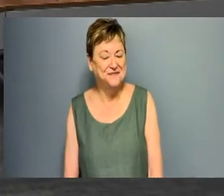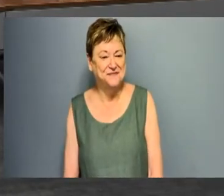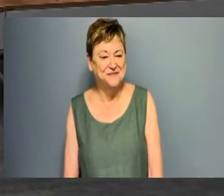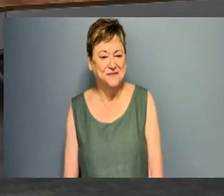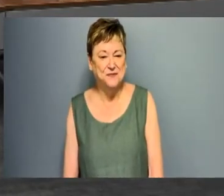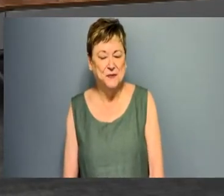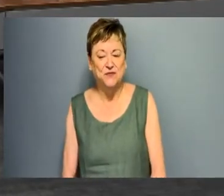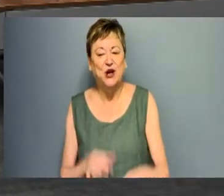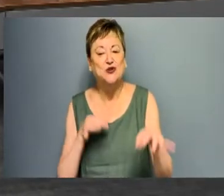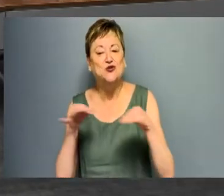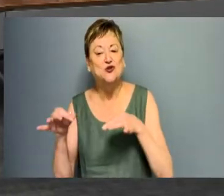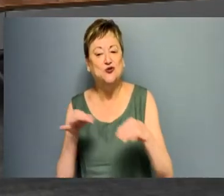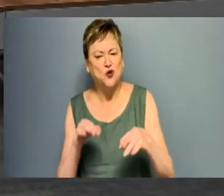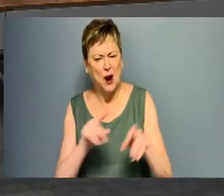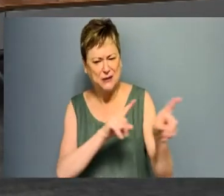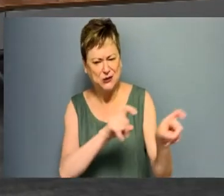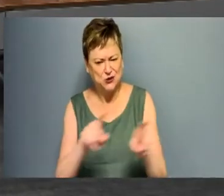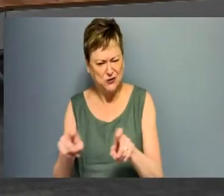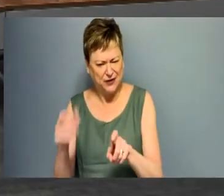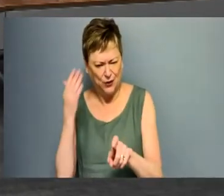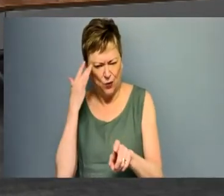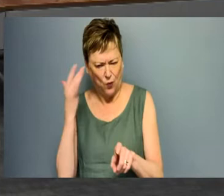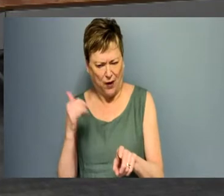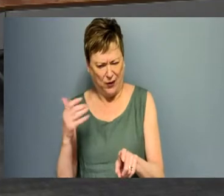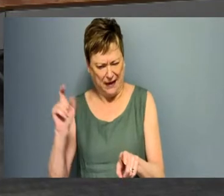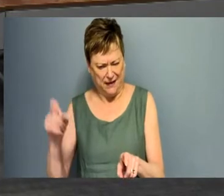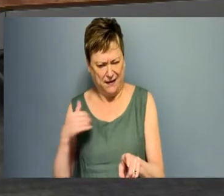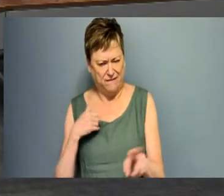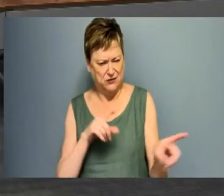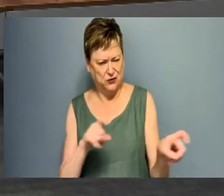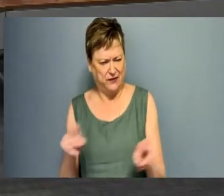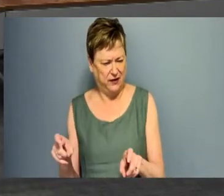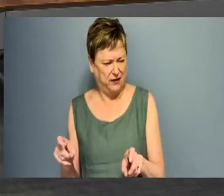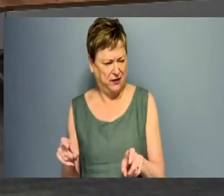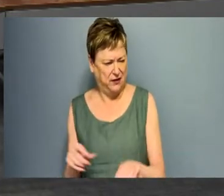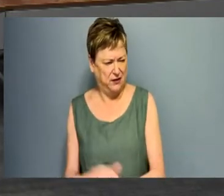Right. Well, describe the survey or why it's necessary.